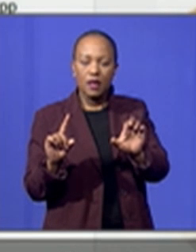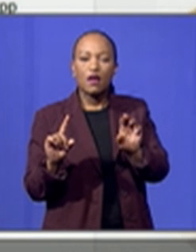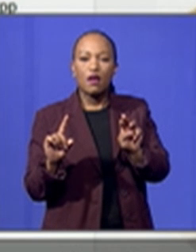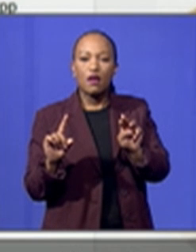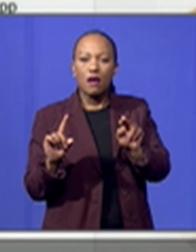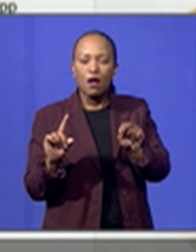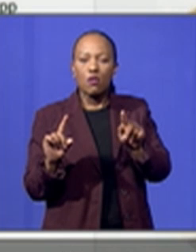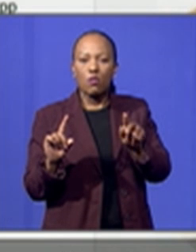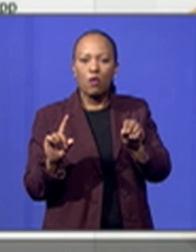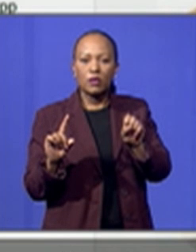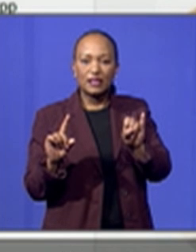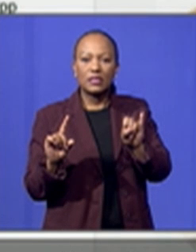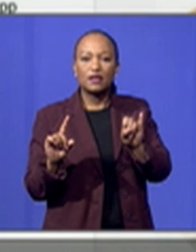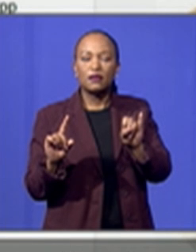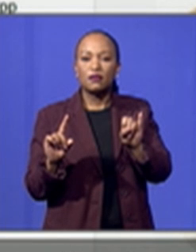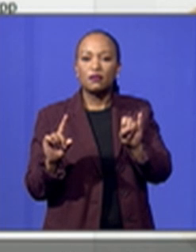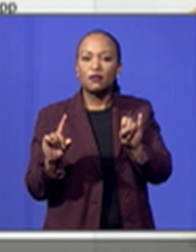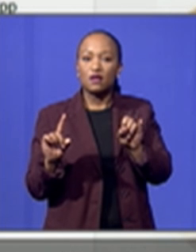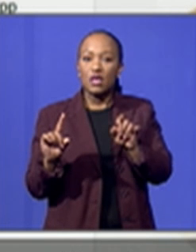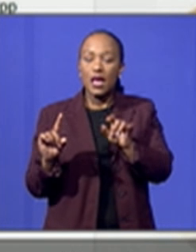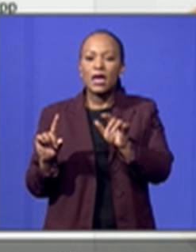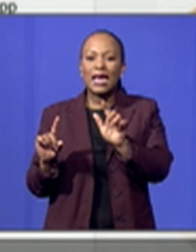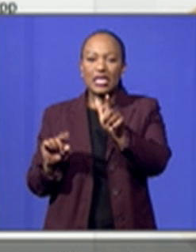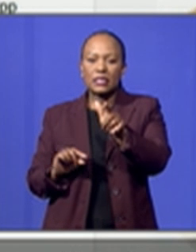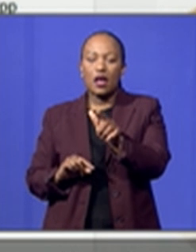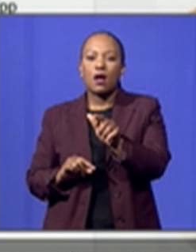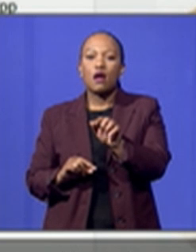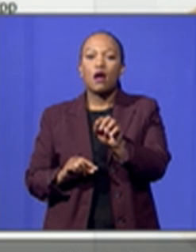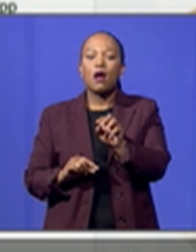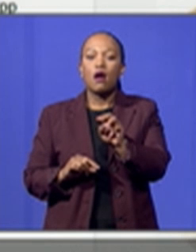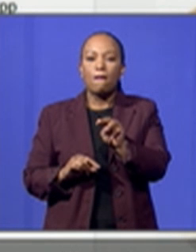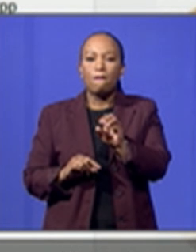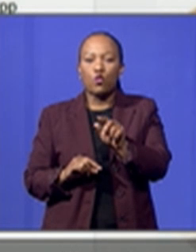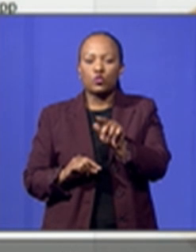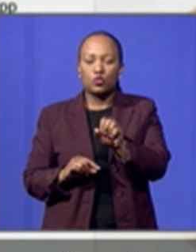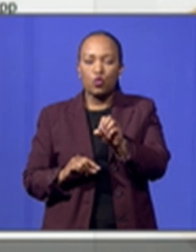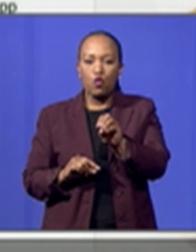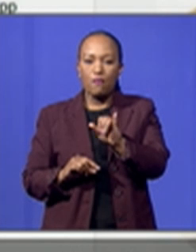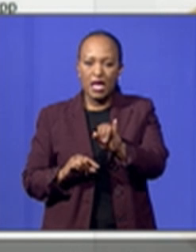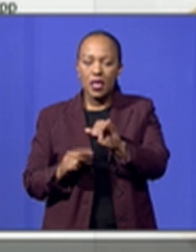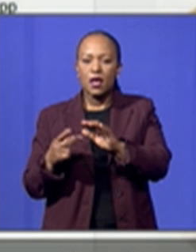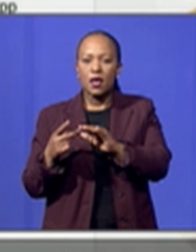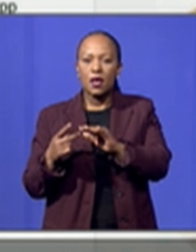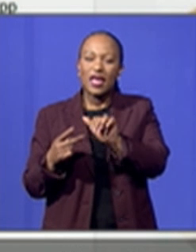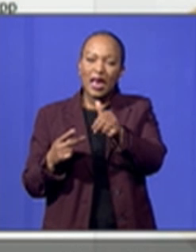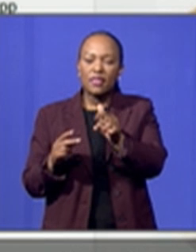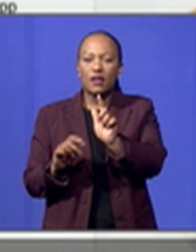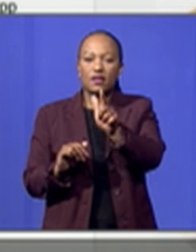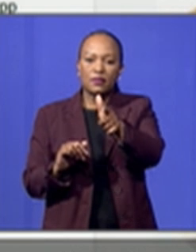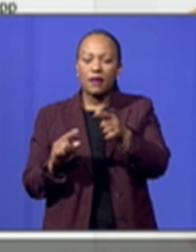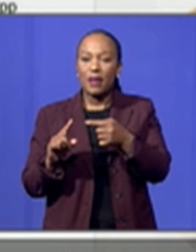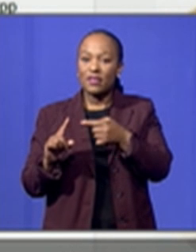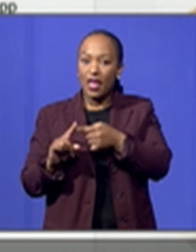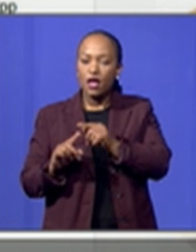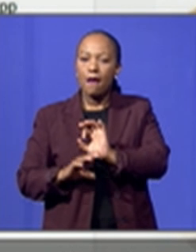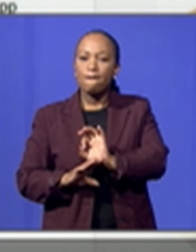quite possibly Mr. Motsumi and Mr. Molefi, will get to them later, have a plan to sell grabber technology to the